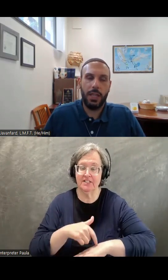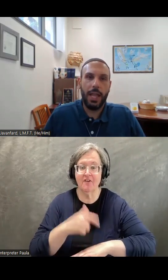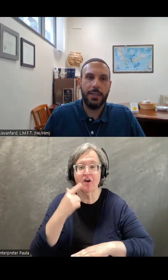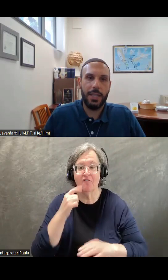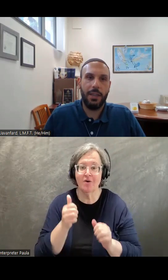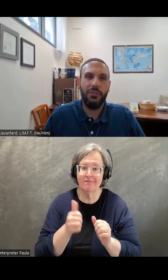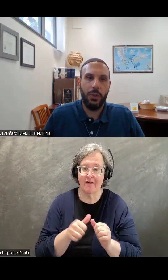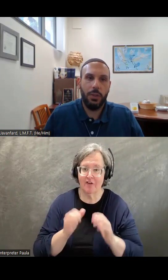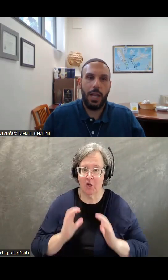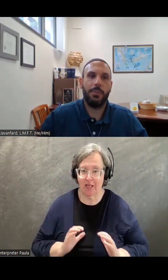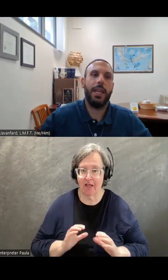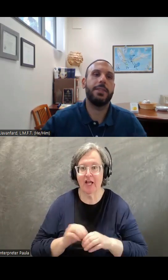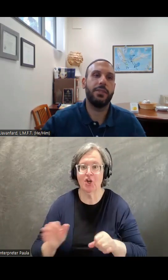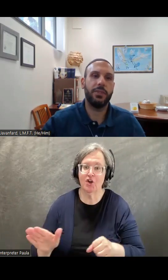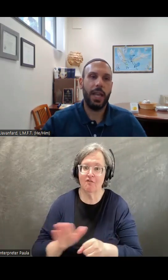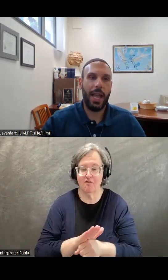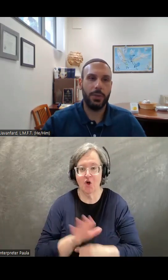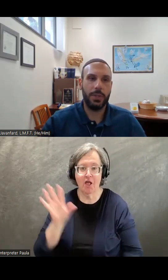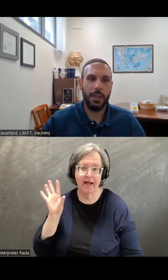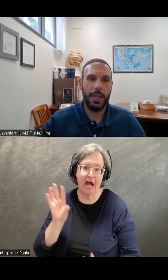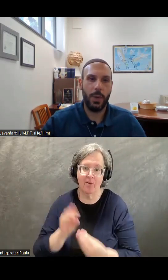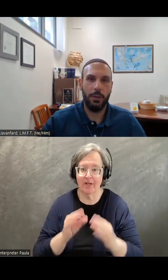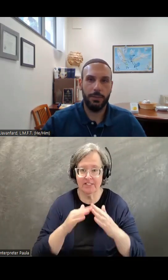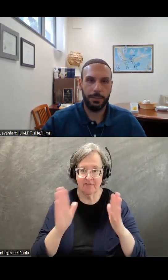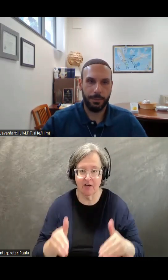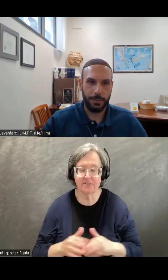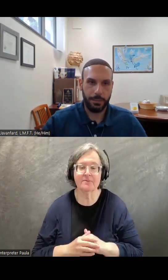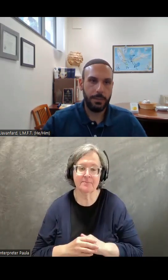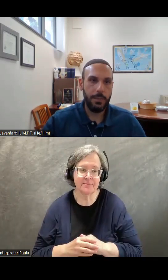those clients in a full comprehensive house as well.